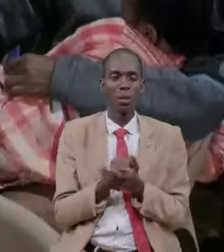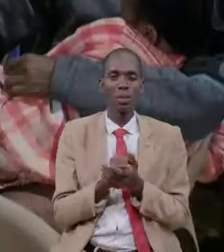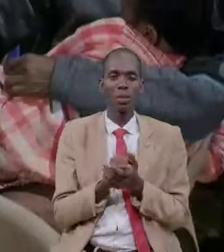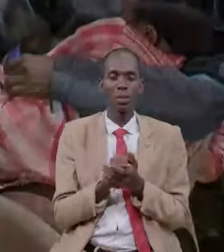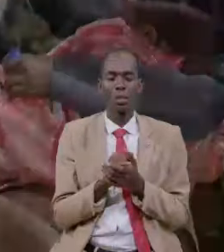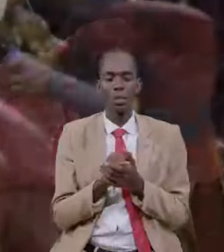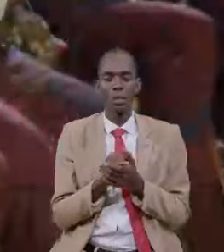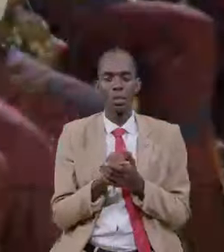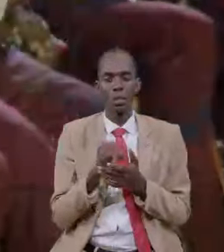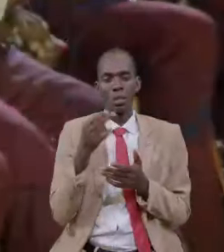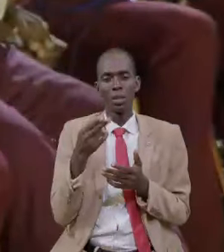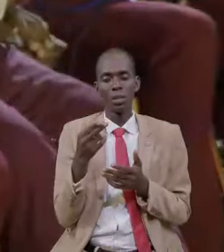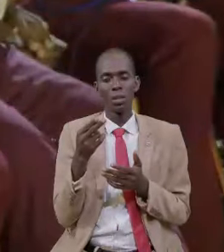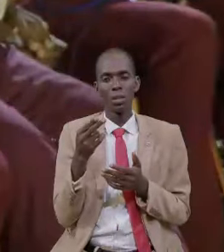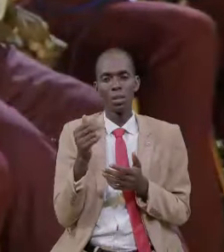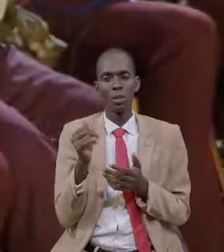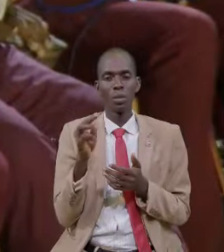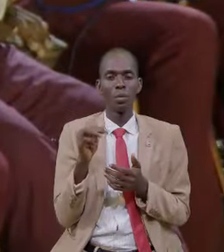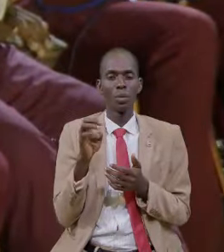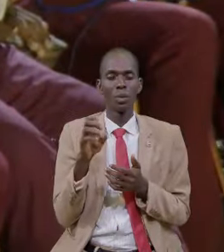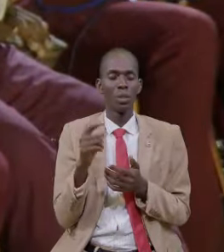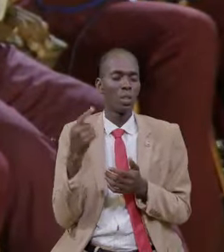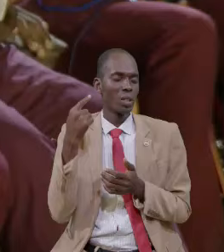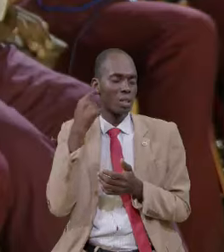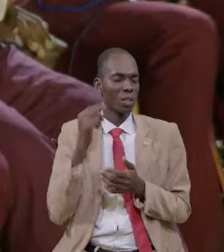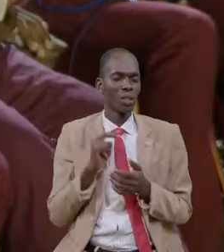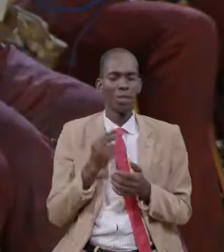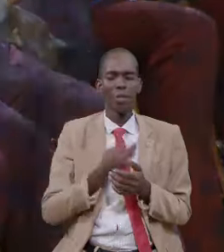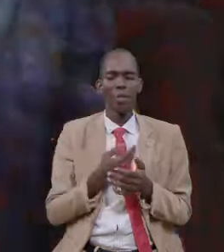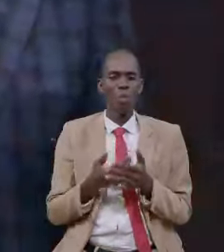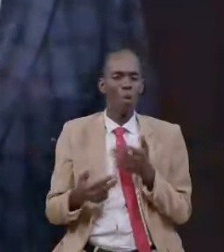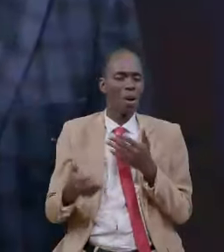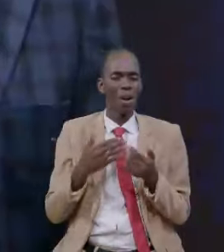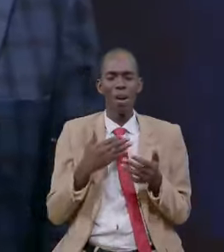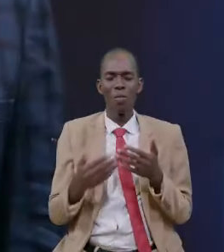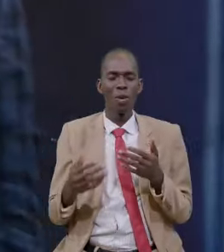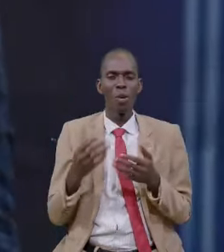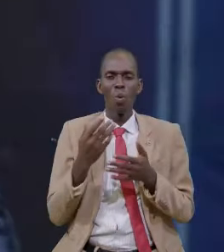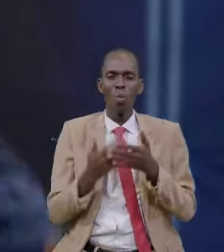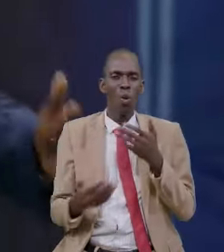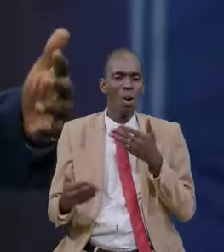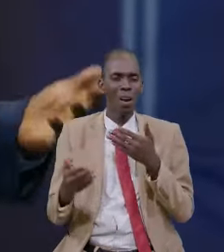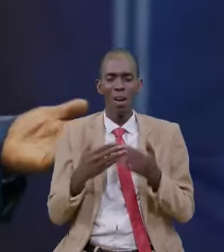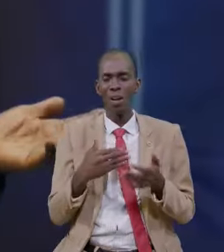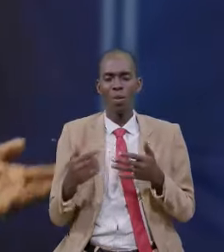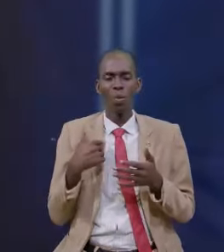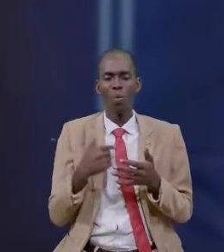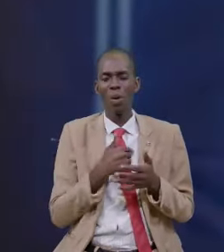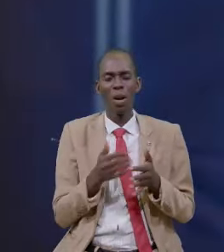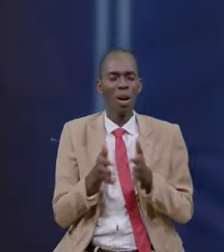hear us, whatsoever we ask, whatsoever we ask, there's